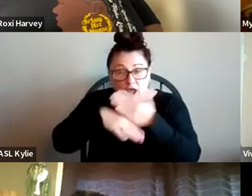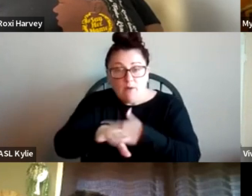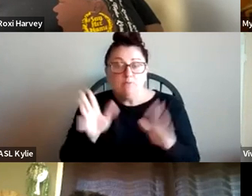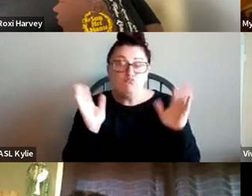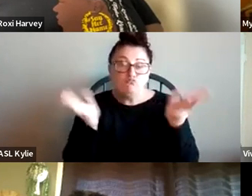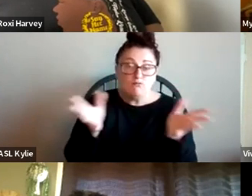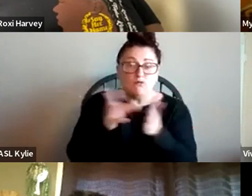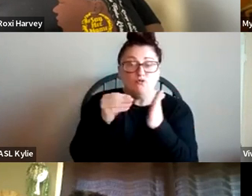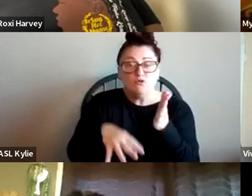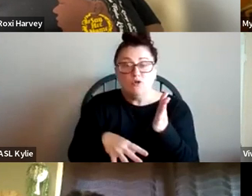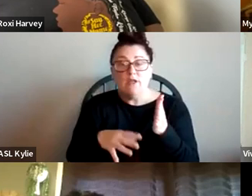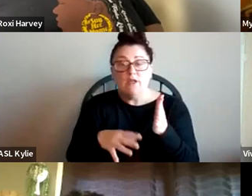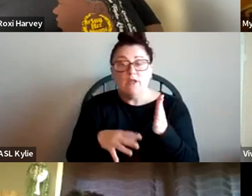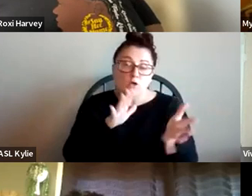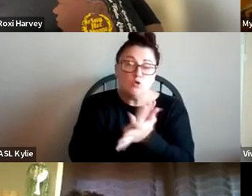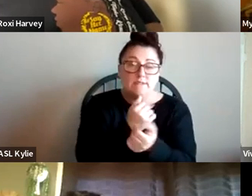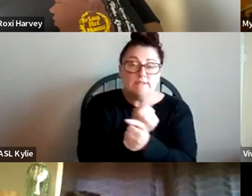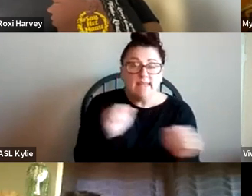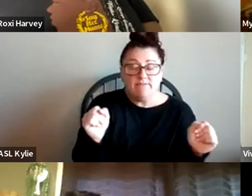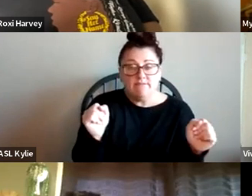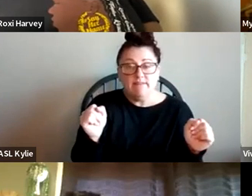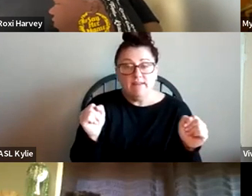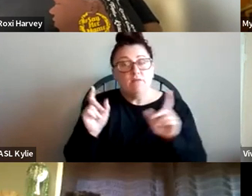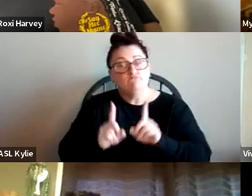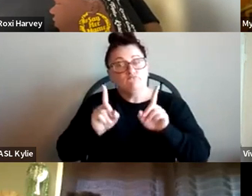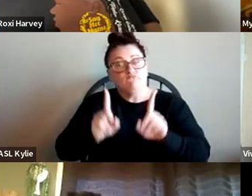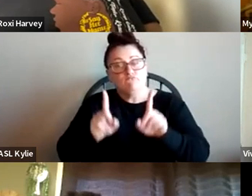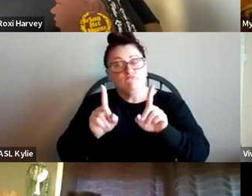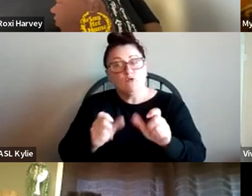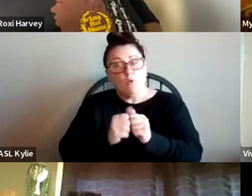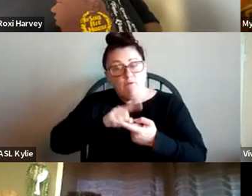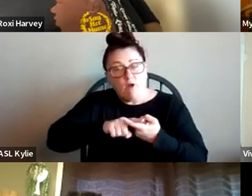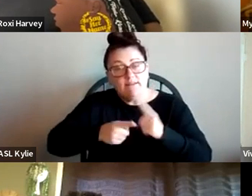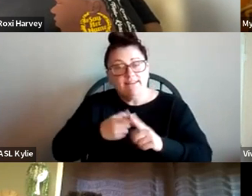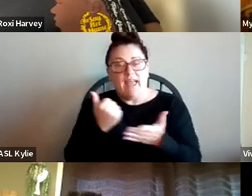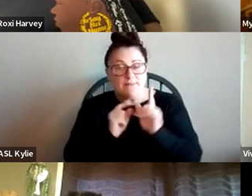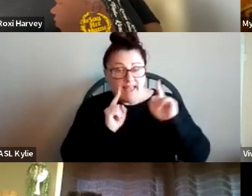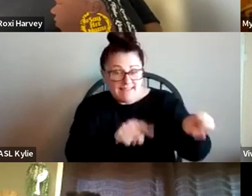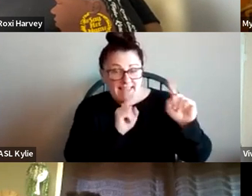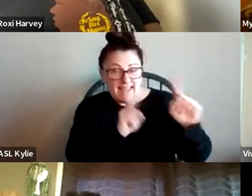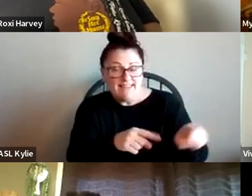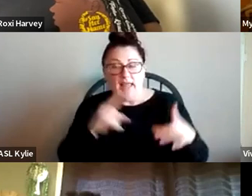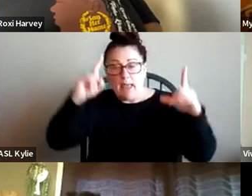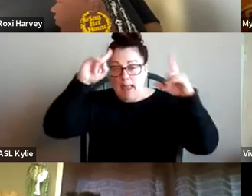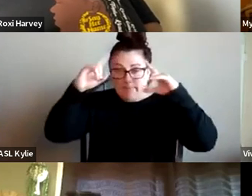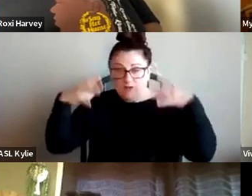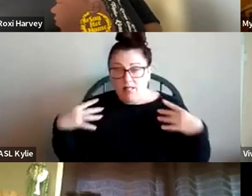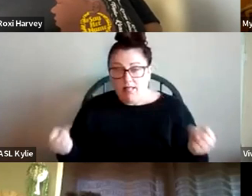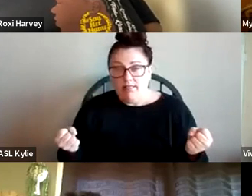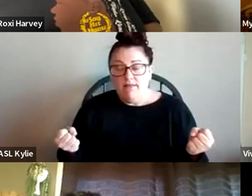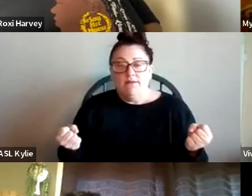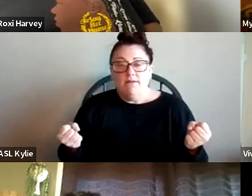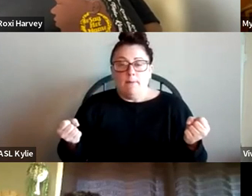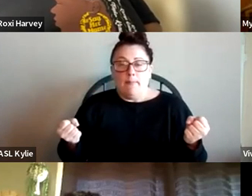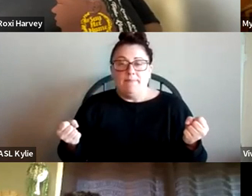about how to walk to school, walking to school with friends. We know that that helps with attendance, it helps with mental health. Those of us that